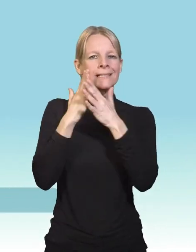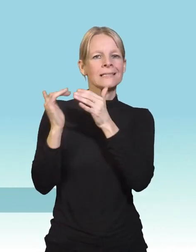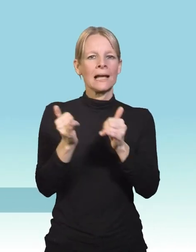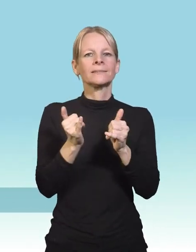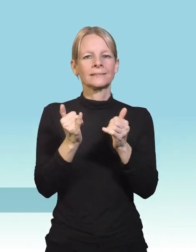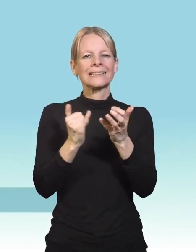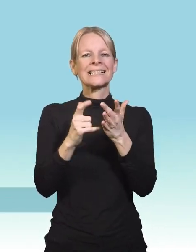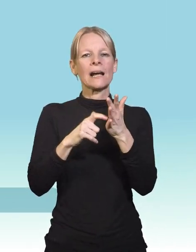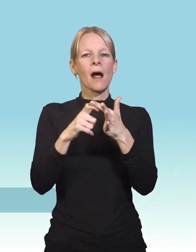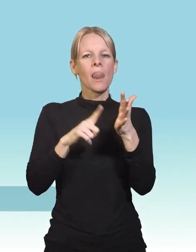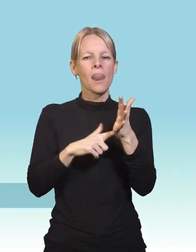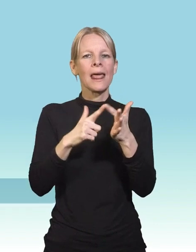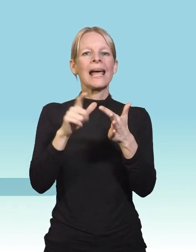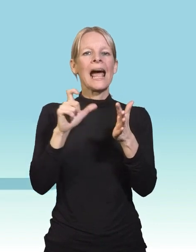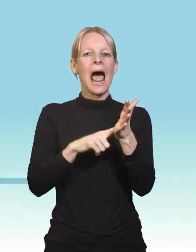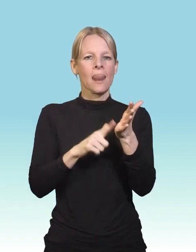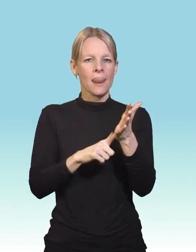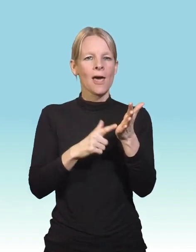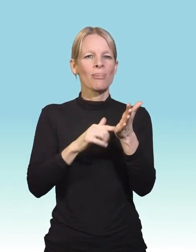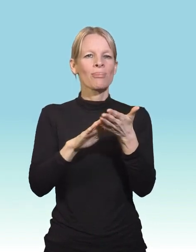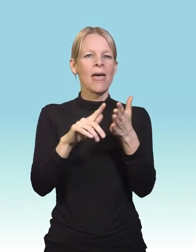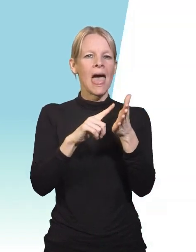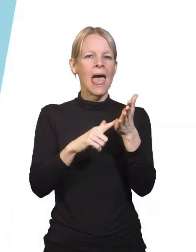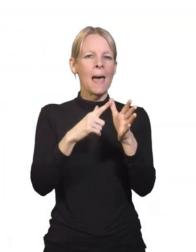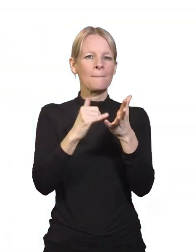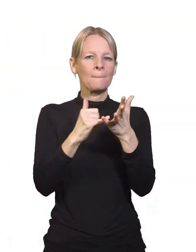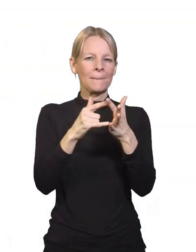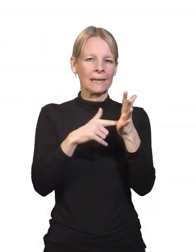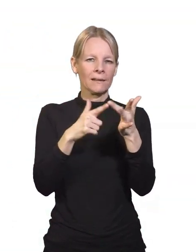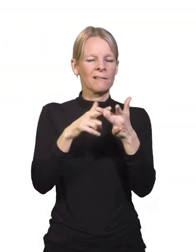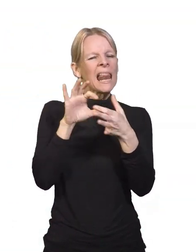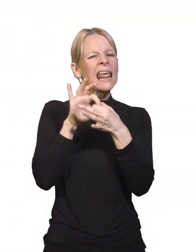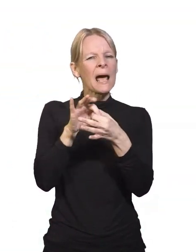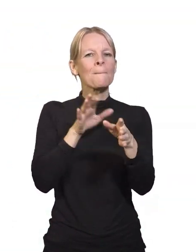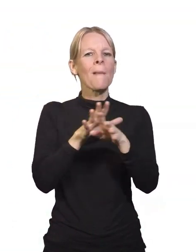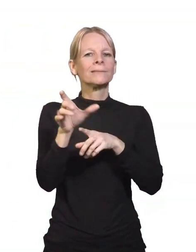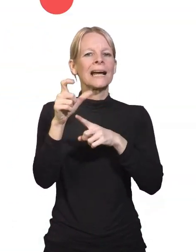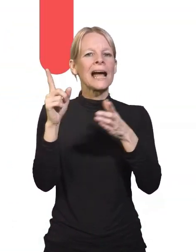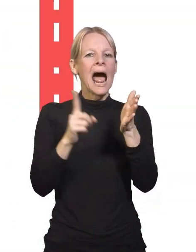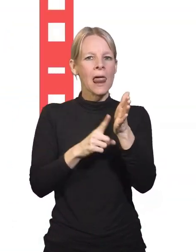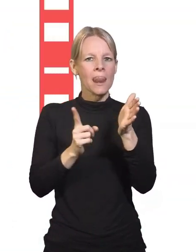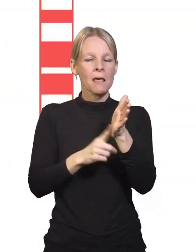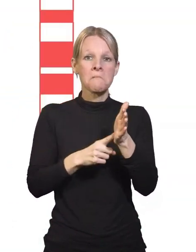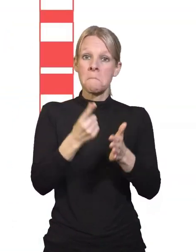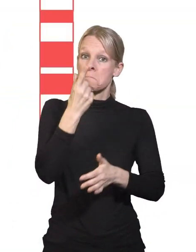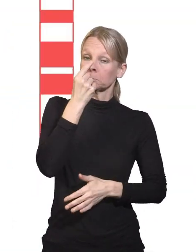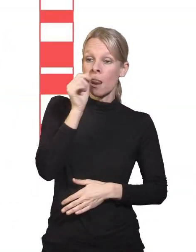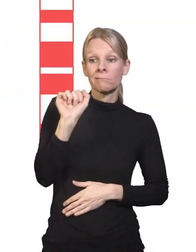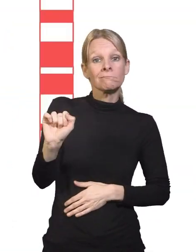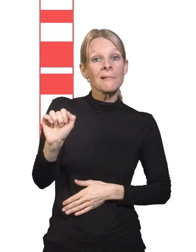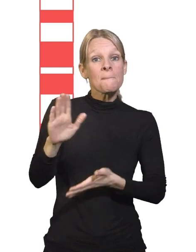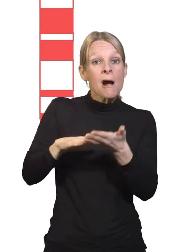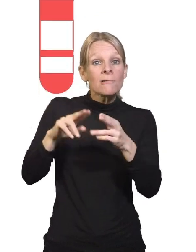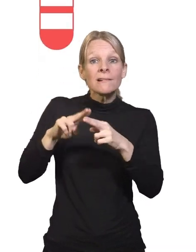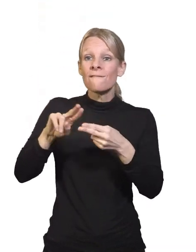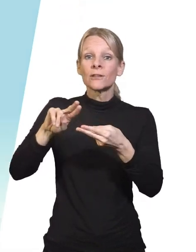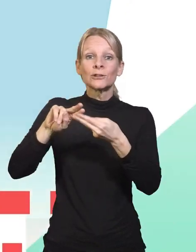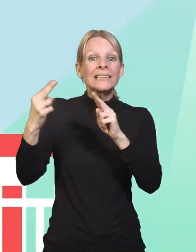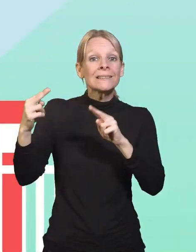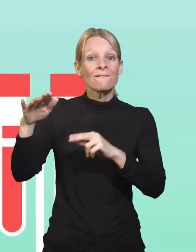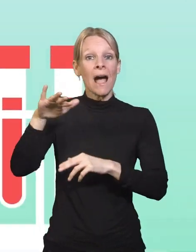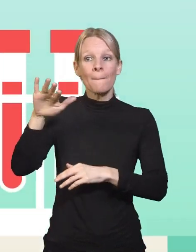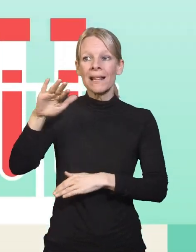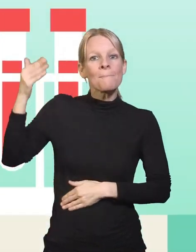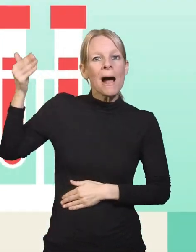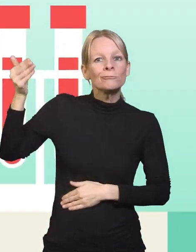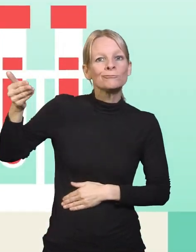screening for sickle cell and thalassemia. These are blood conditions that can be passed from parents to their children through their genes.